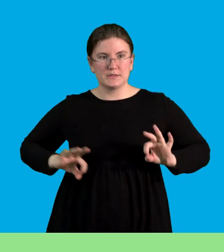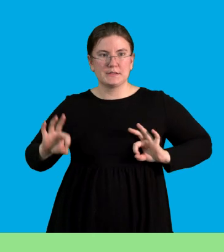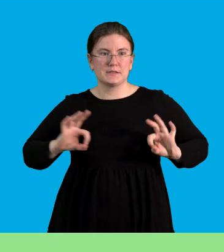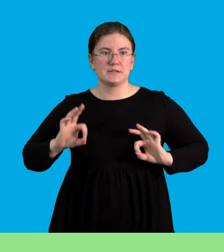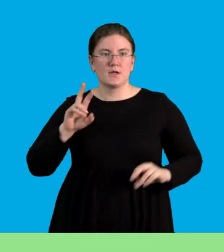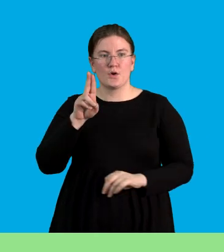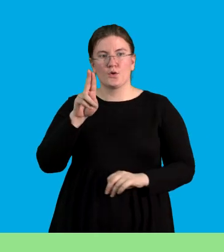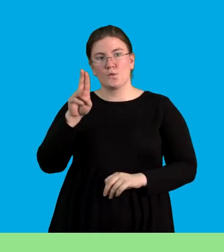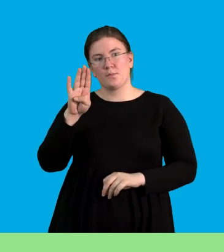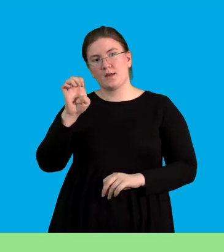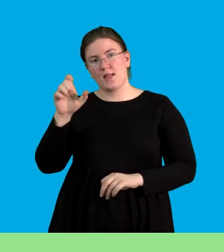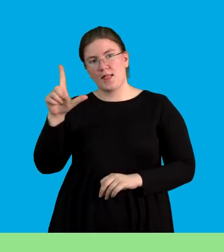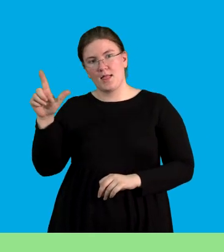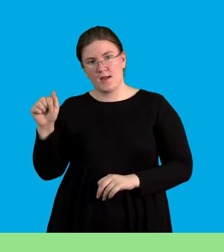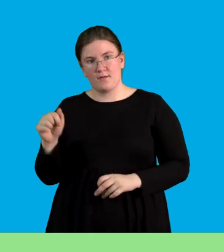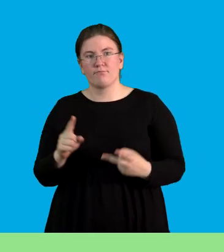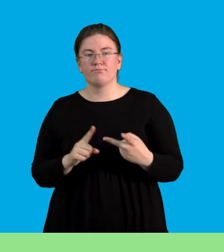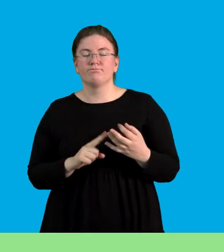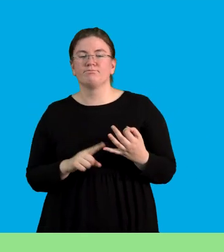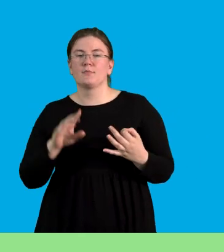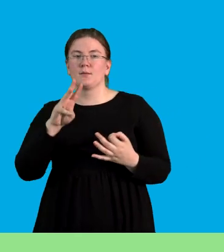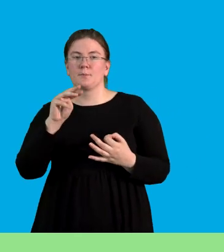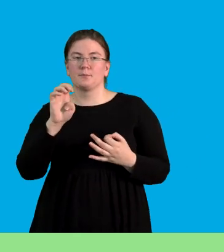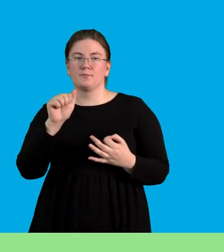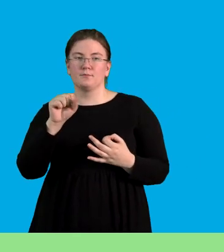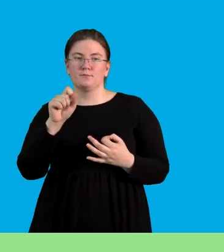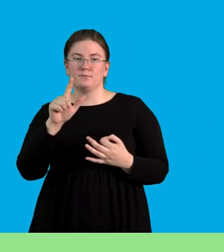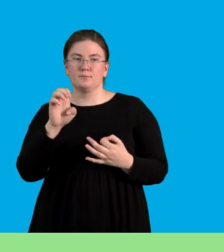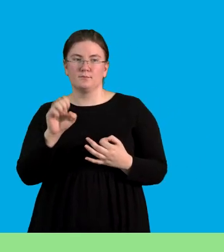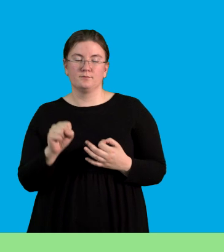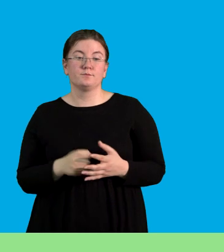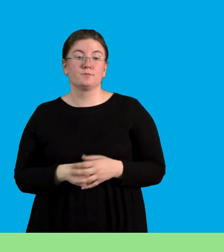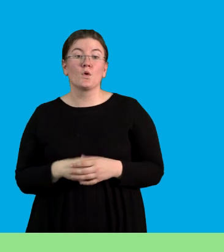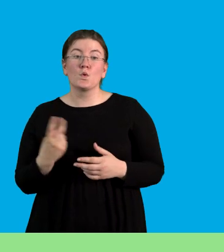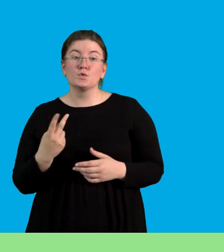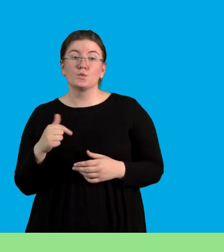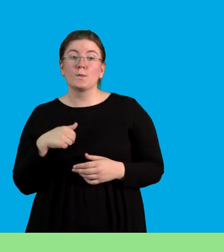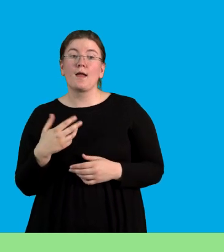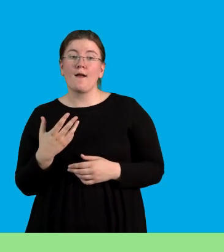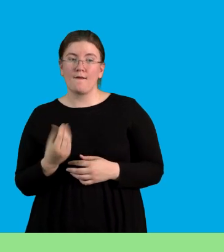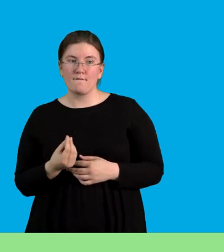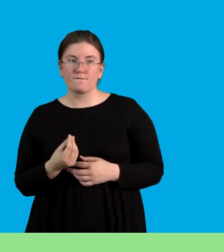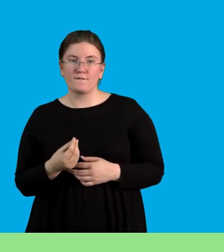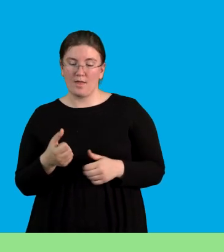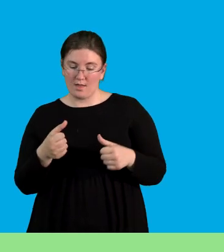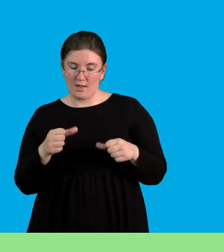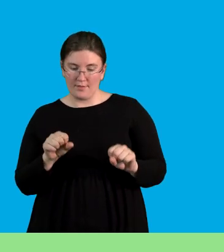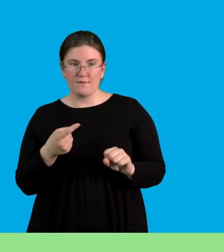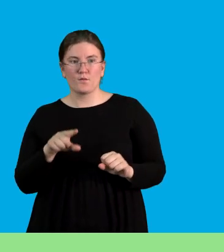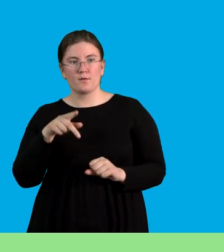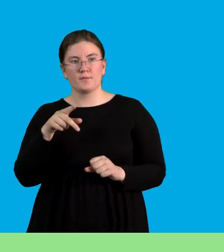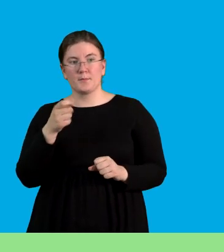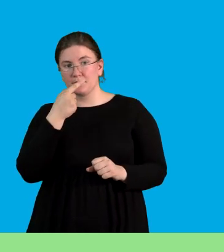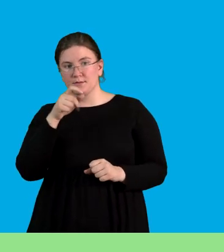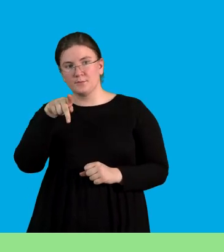We also have another useful microorganism used to make penicillin. And here,